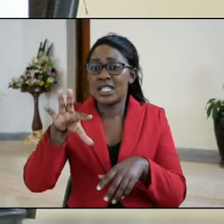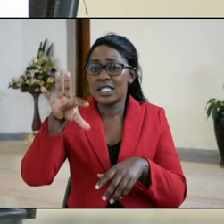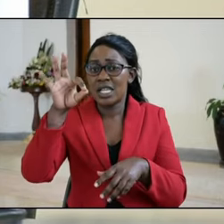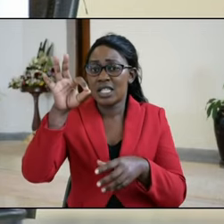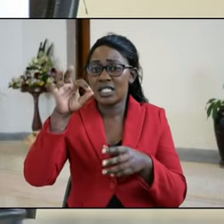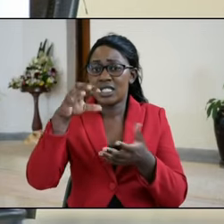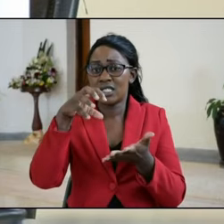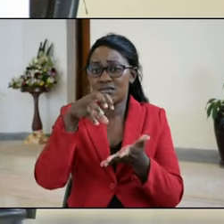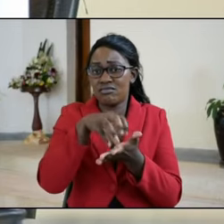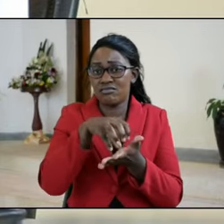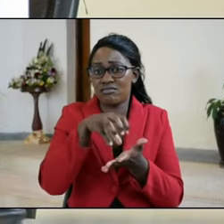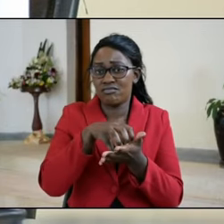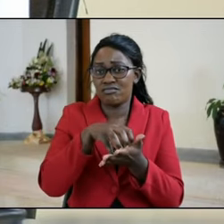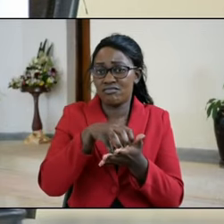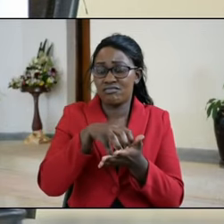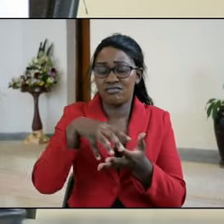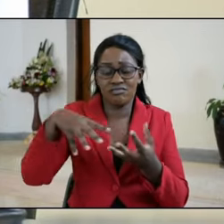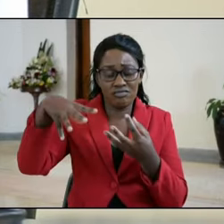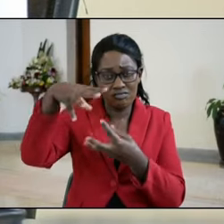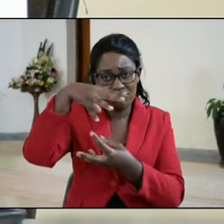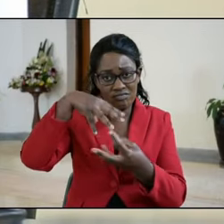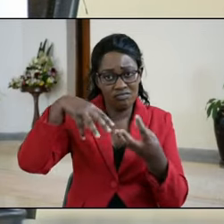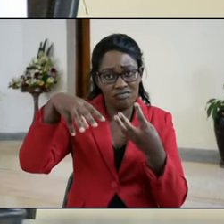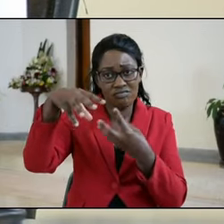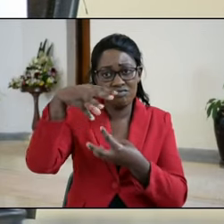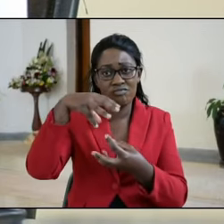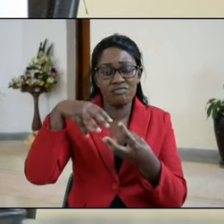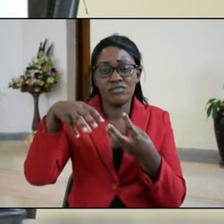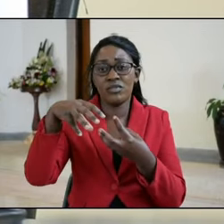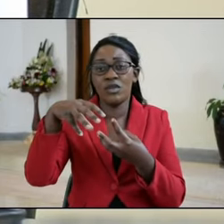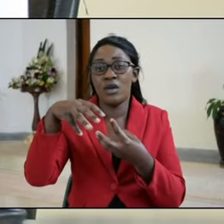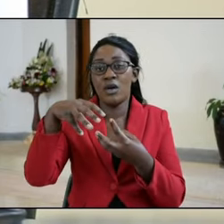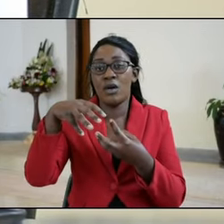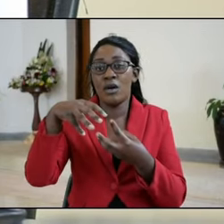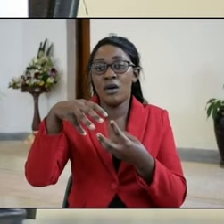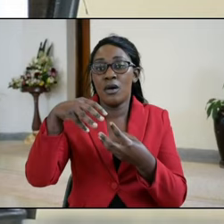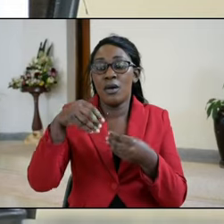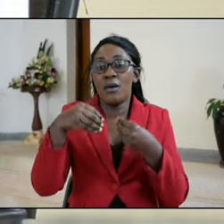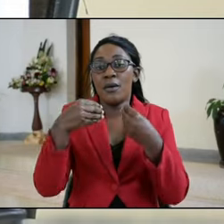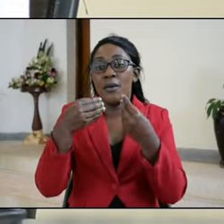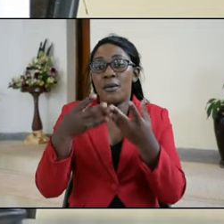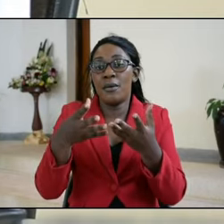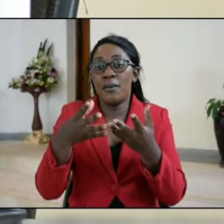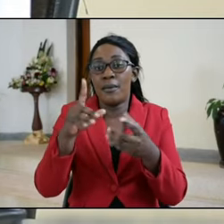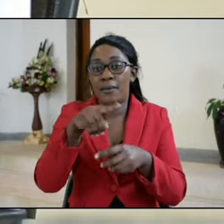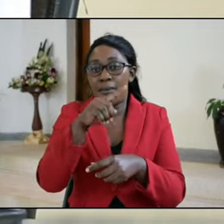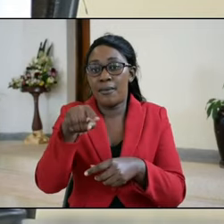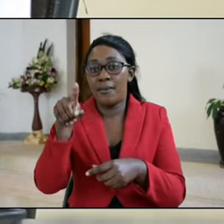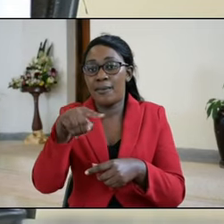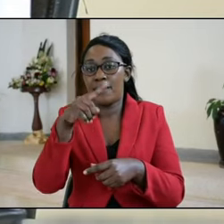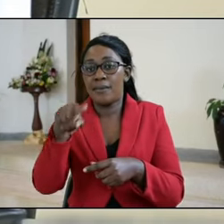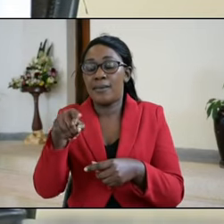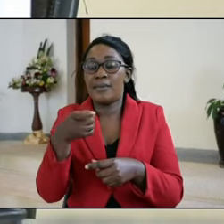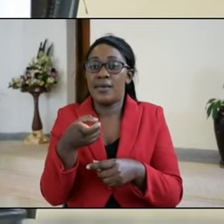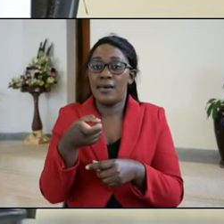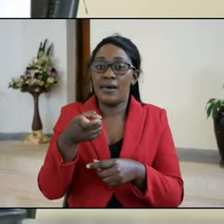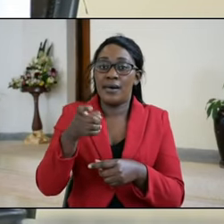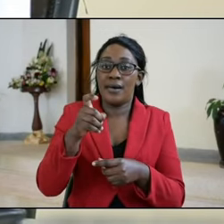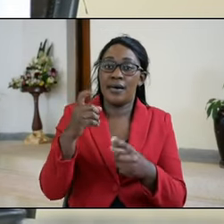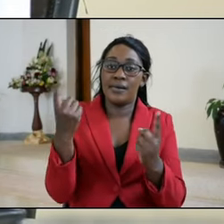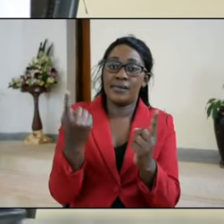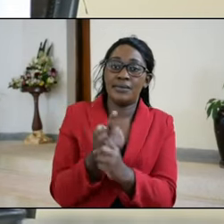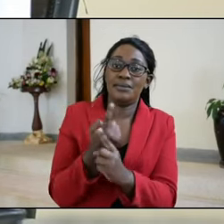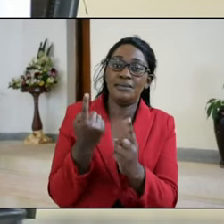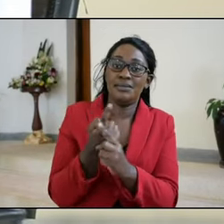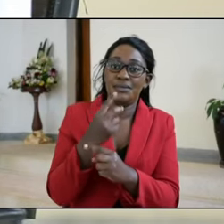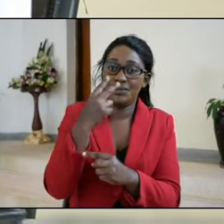to try and confuse us, to try and put in some error, add some different points